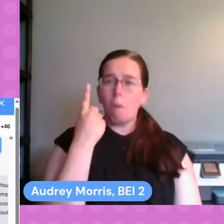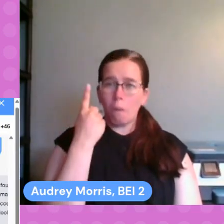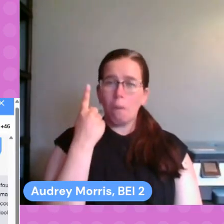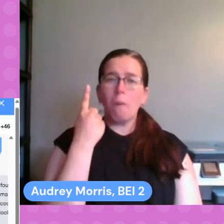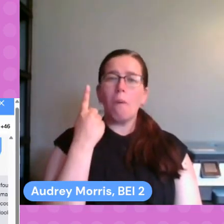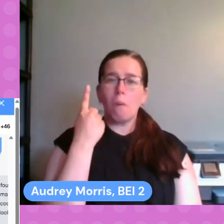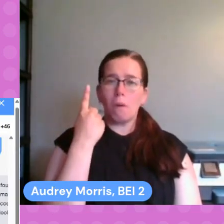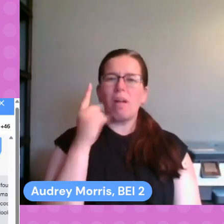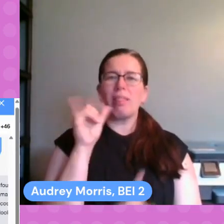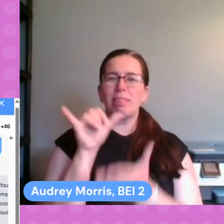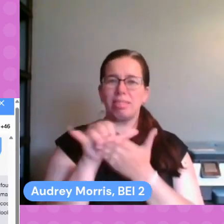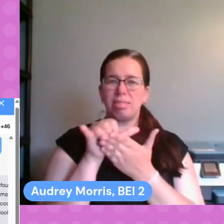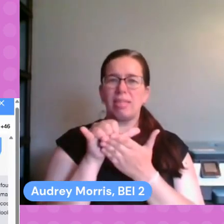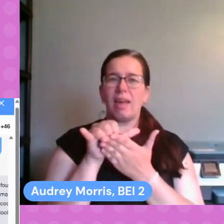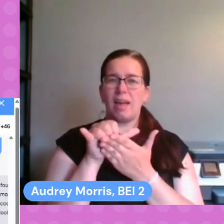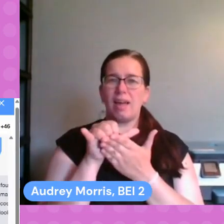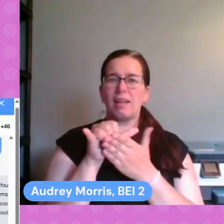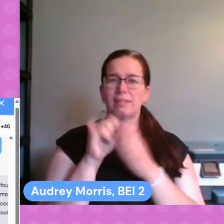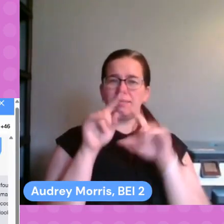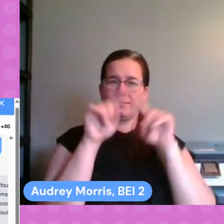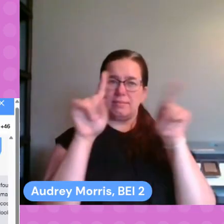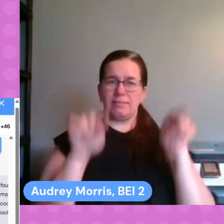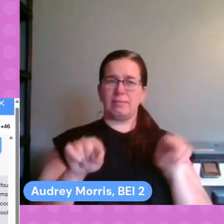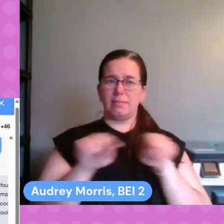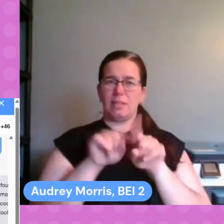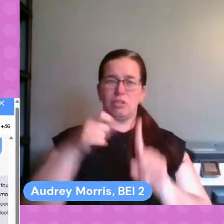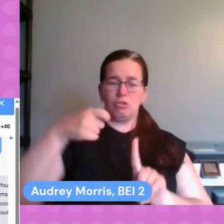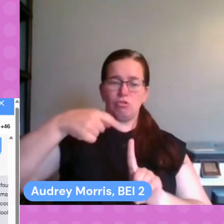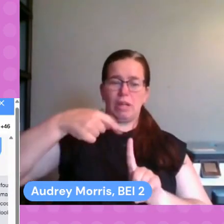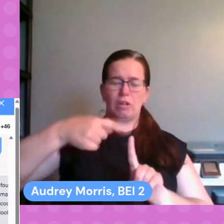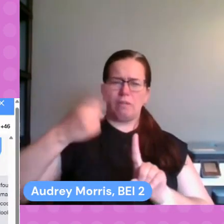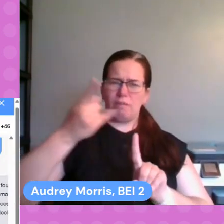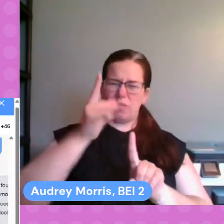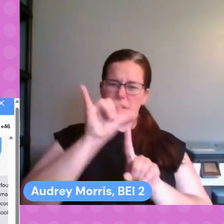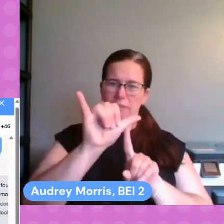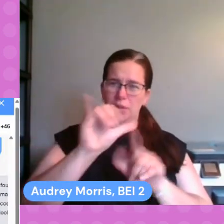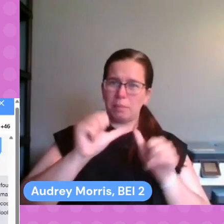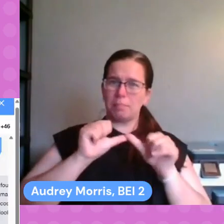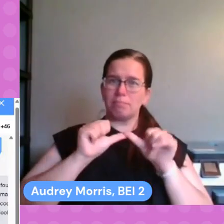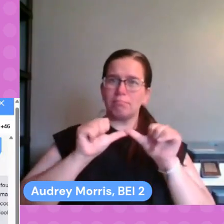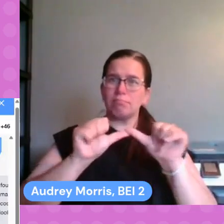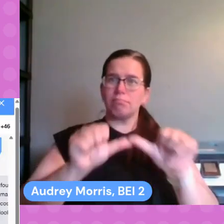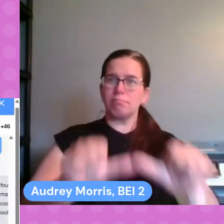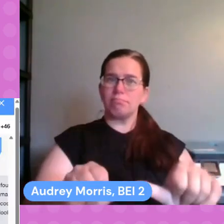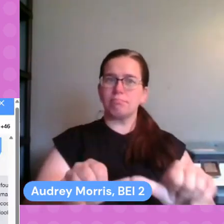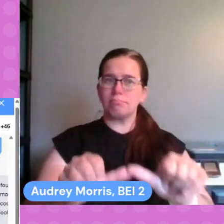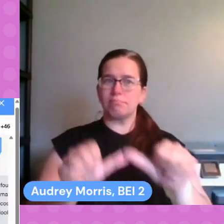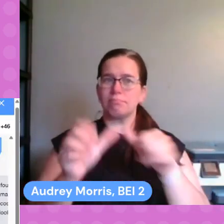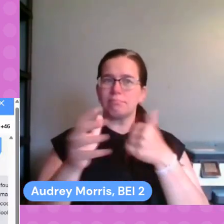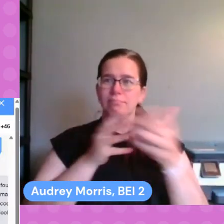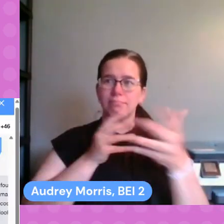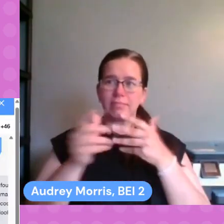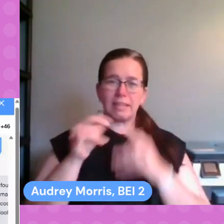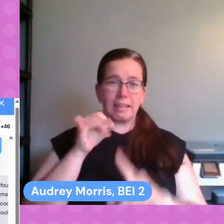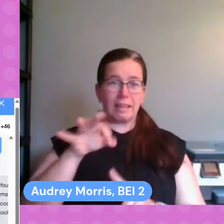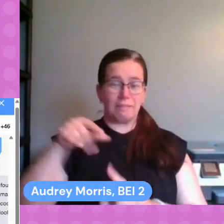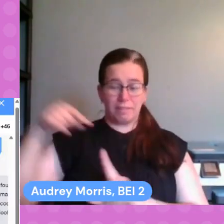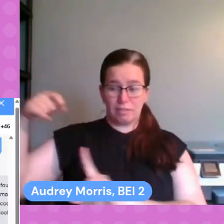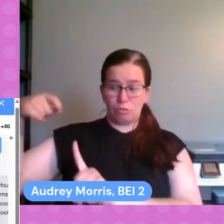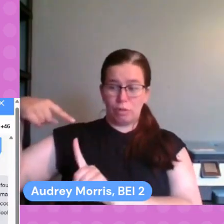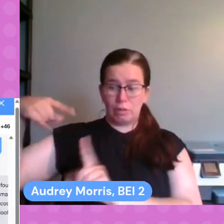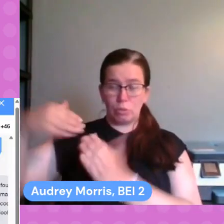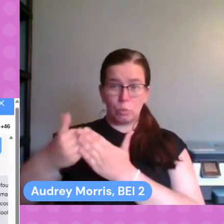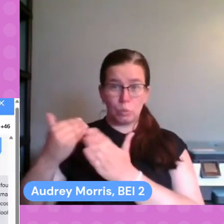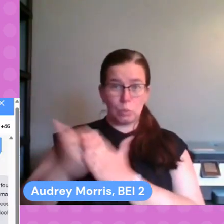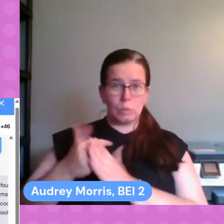hat block here, it triggers this stuff, but it says forever. Forever means forever. It keeps going. So even when this one triggers, this starts